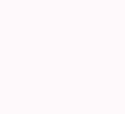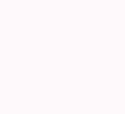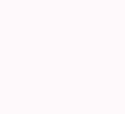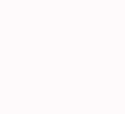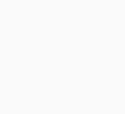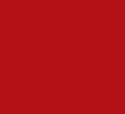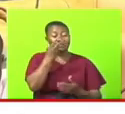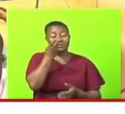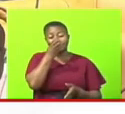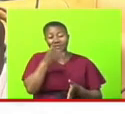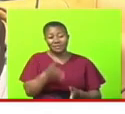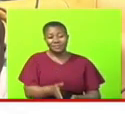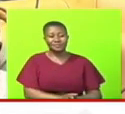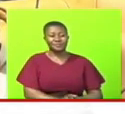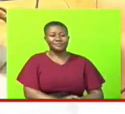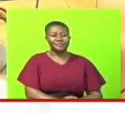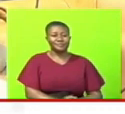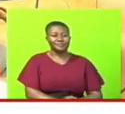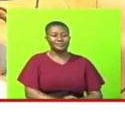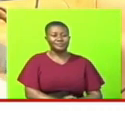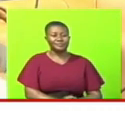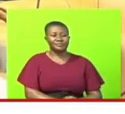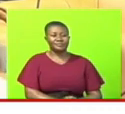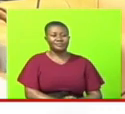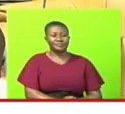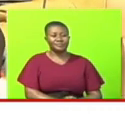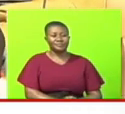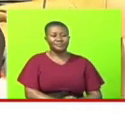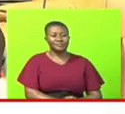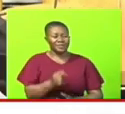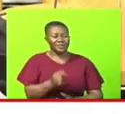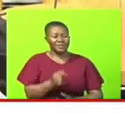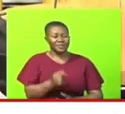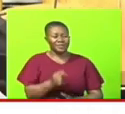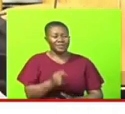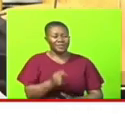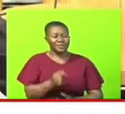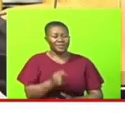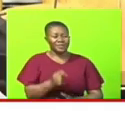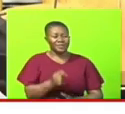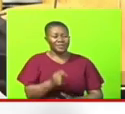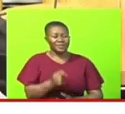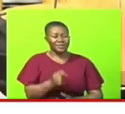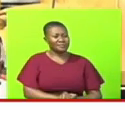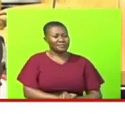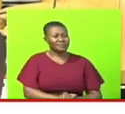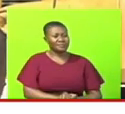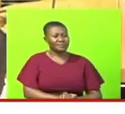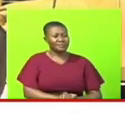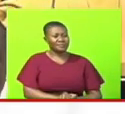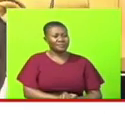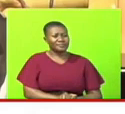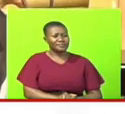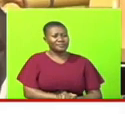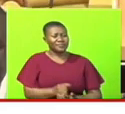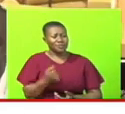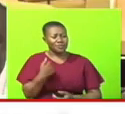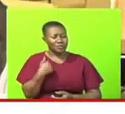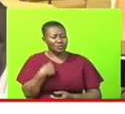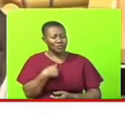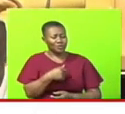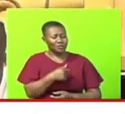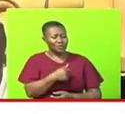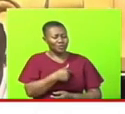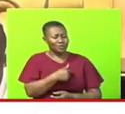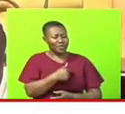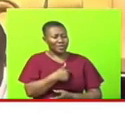is looking at it, there will be an injunction to make sure that a person whose rights